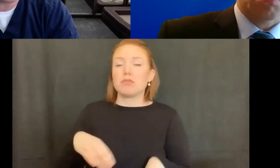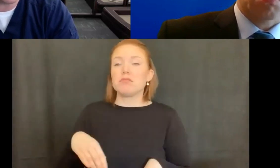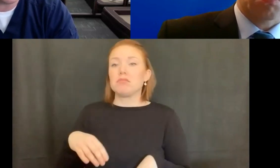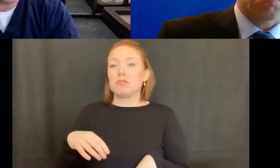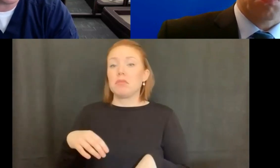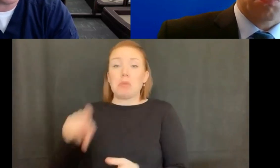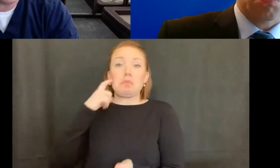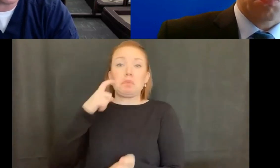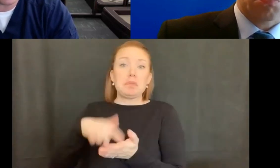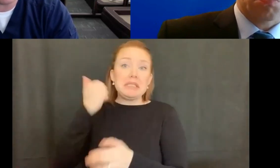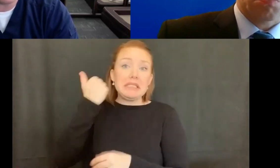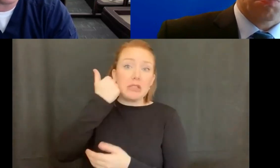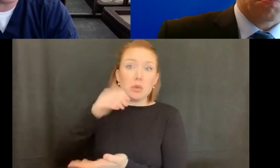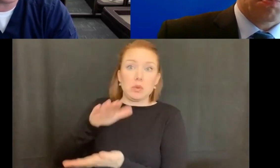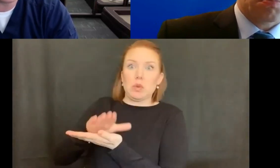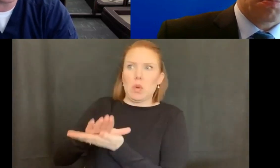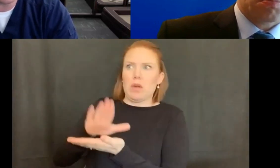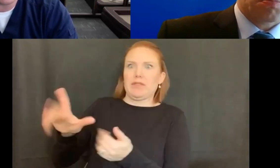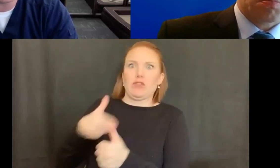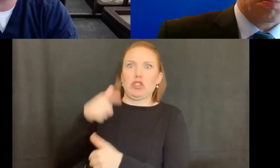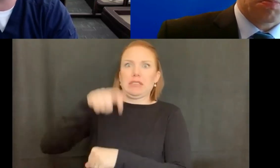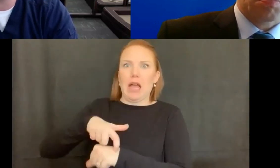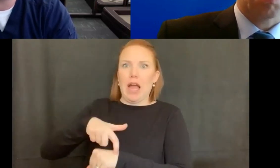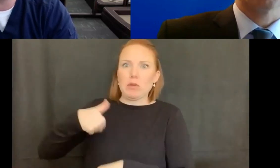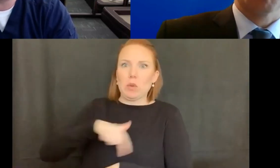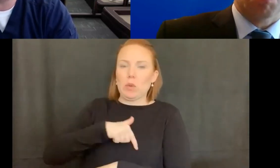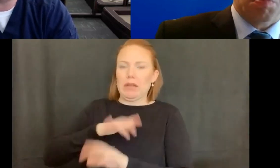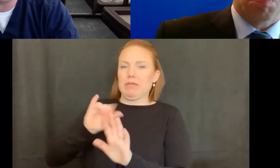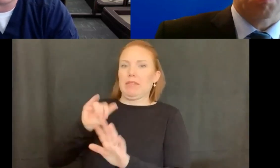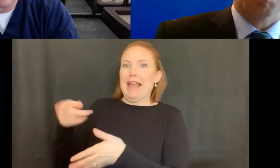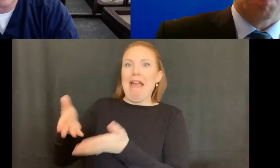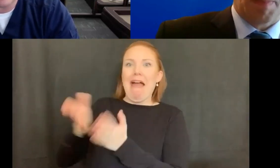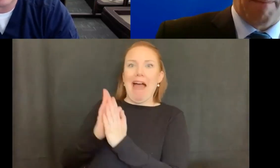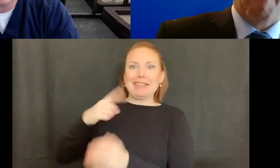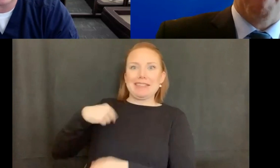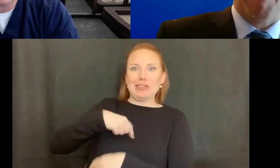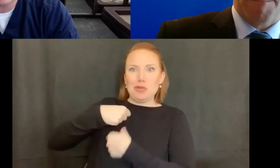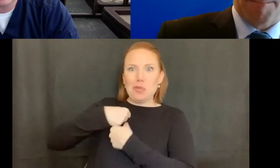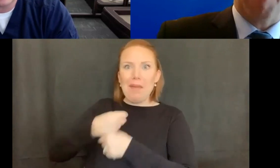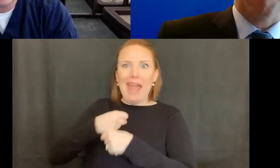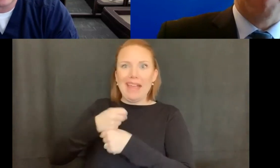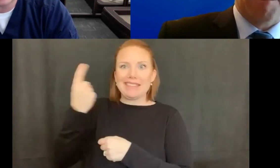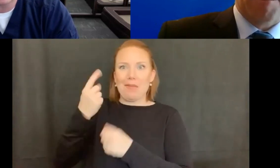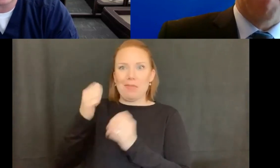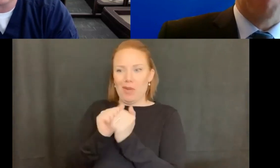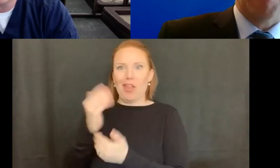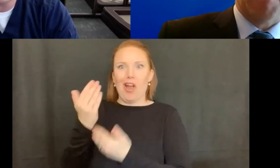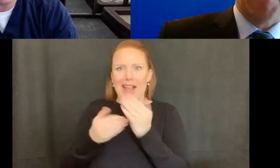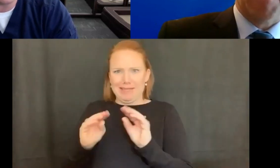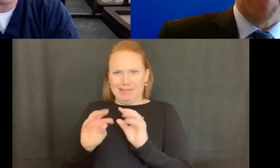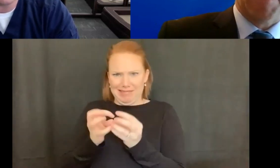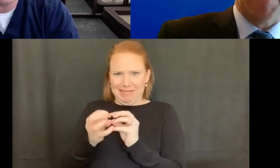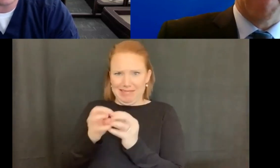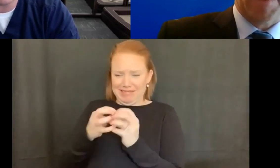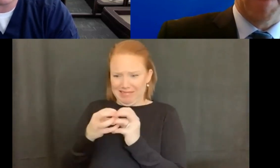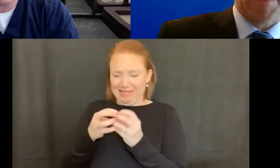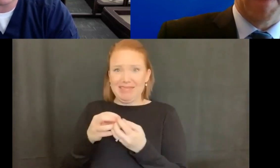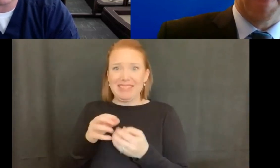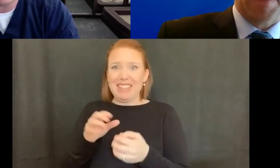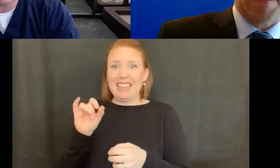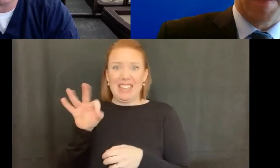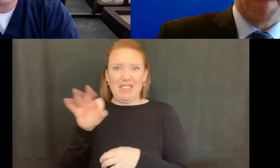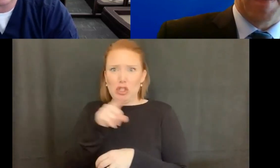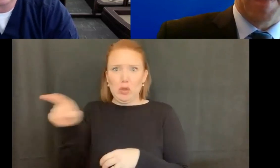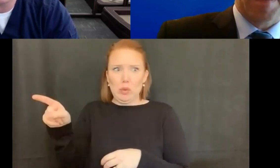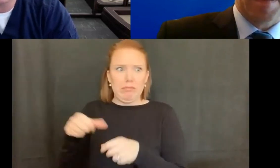dental school, that was really the first time a lot of us had been asked to really make anything with our hands. And if you hadn't done anything like that